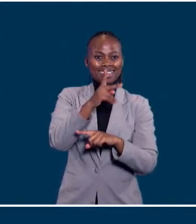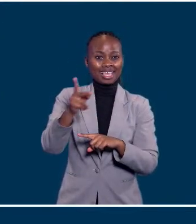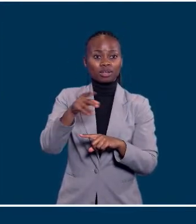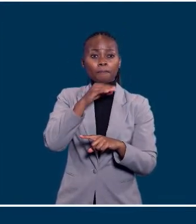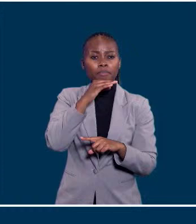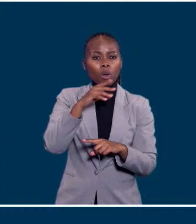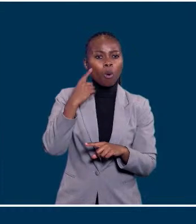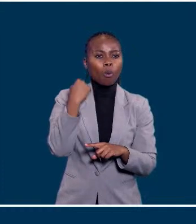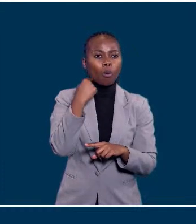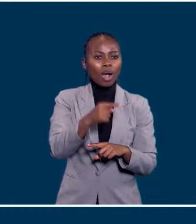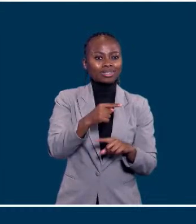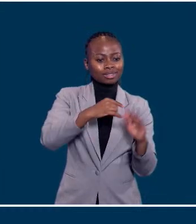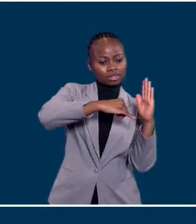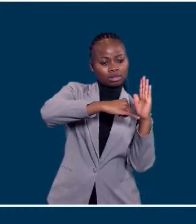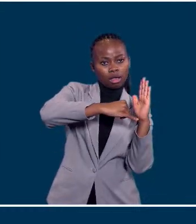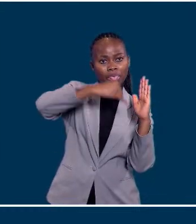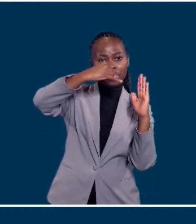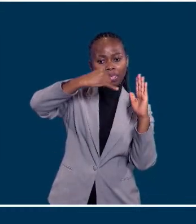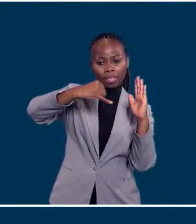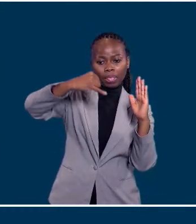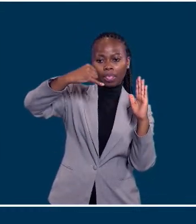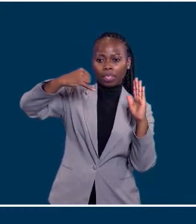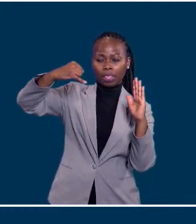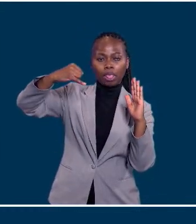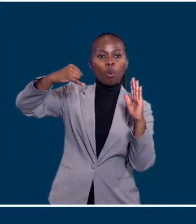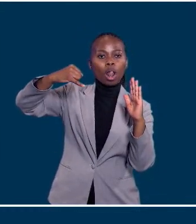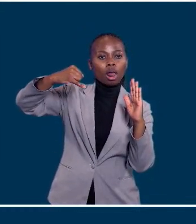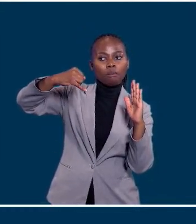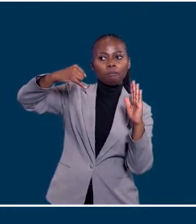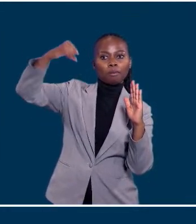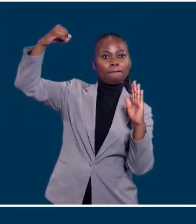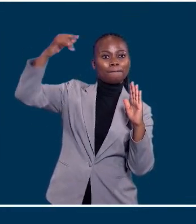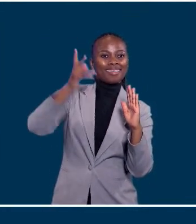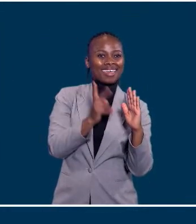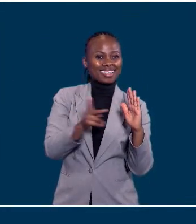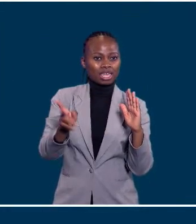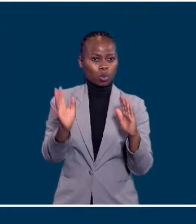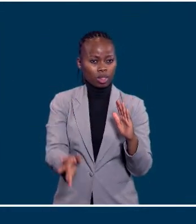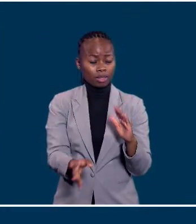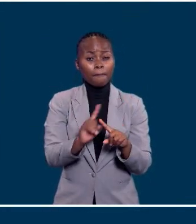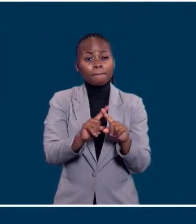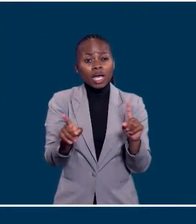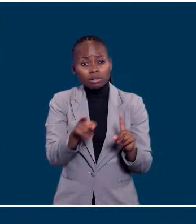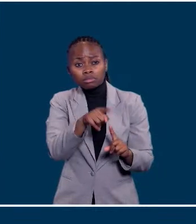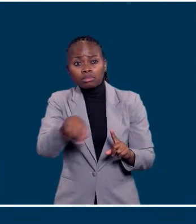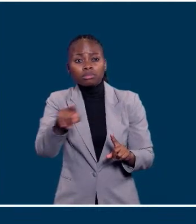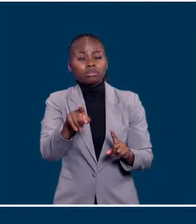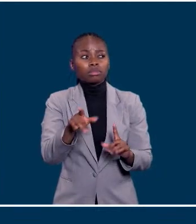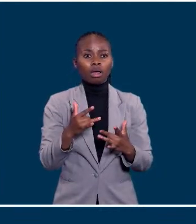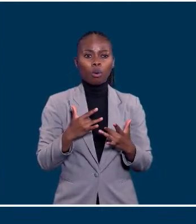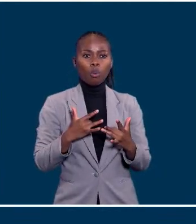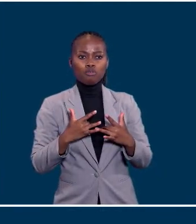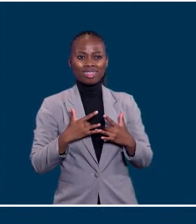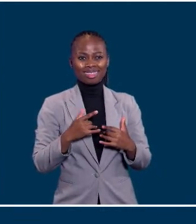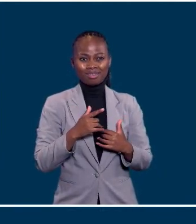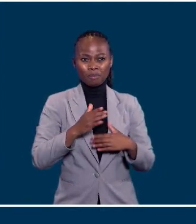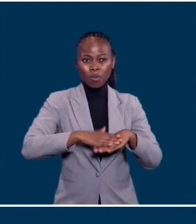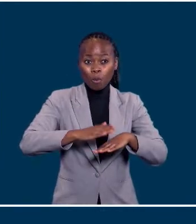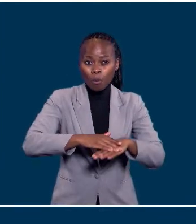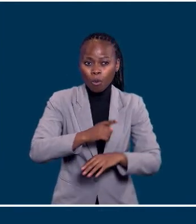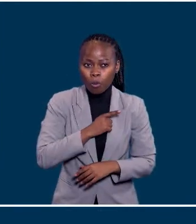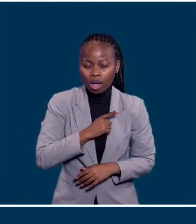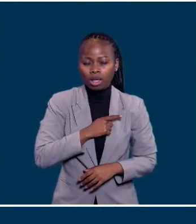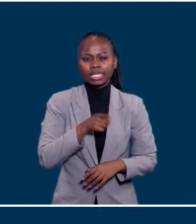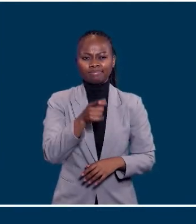through the series. So why should we worry about this? Well, one reason you all know